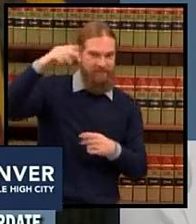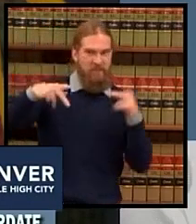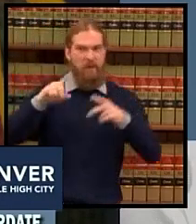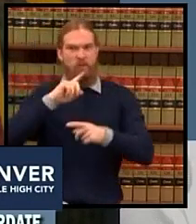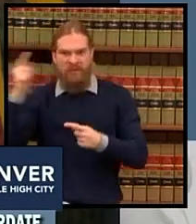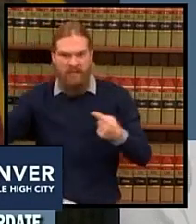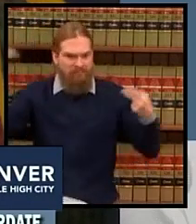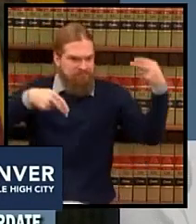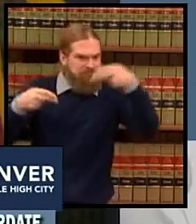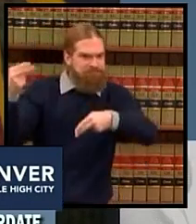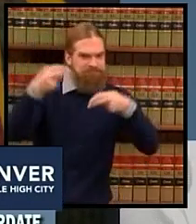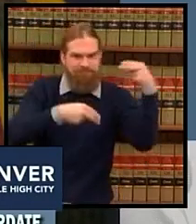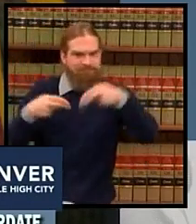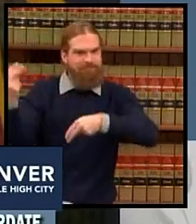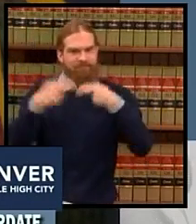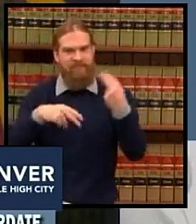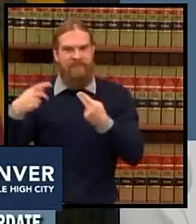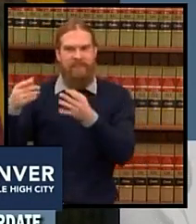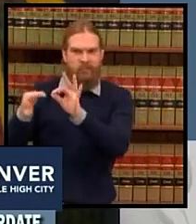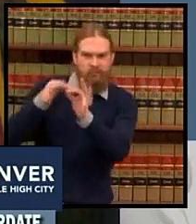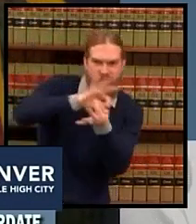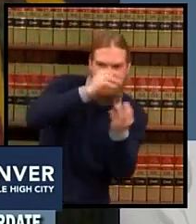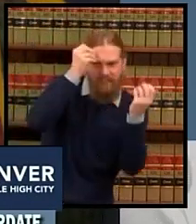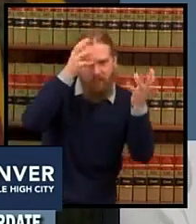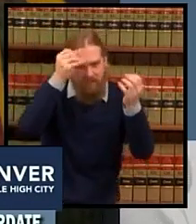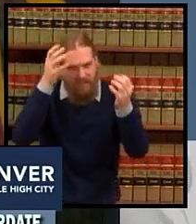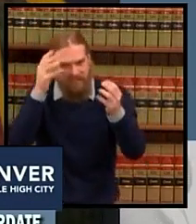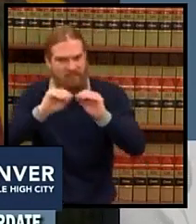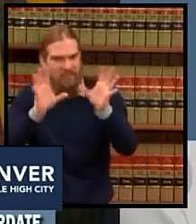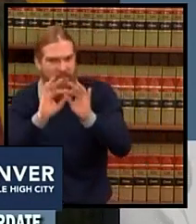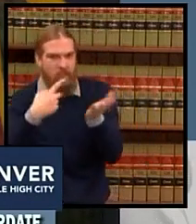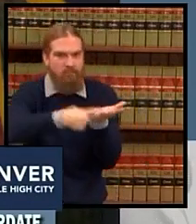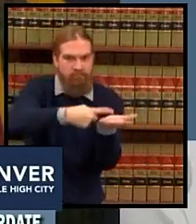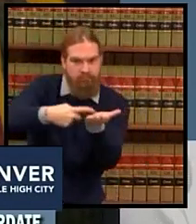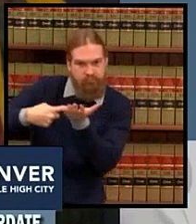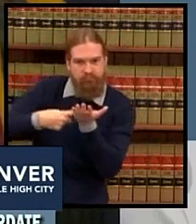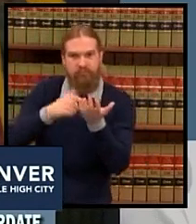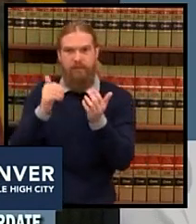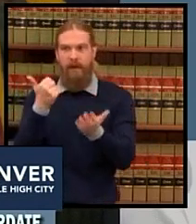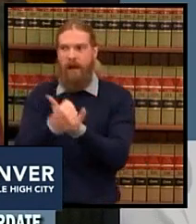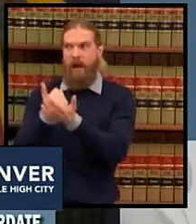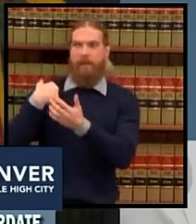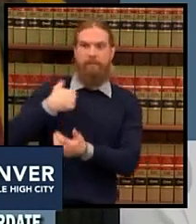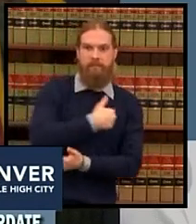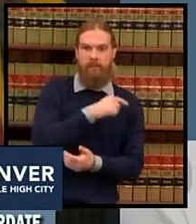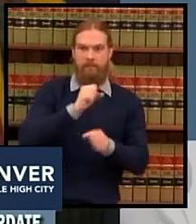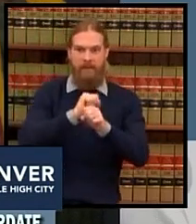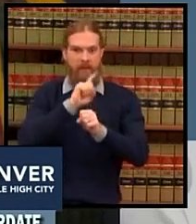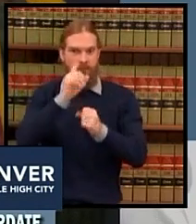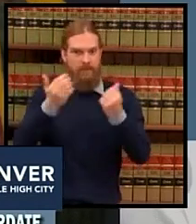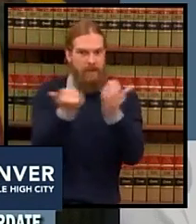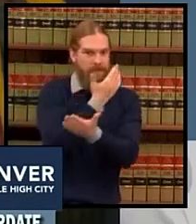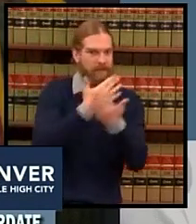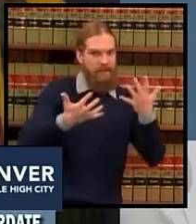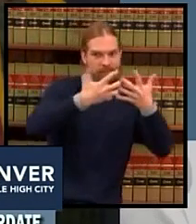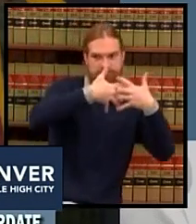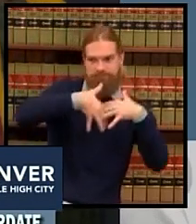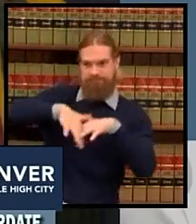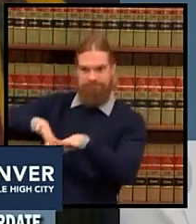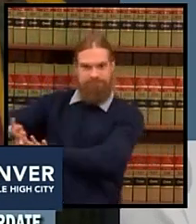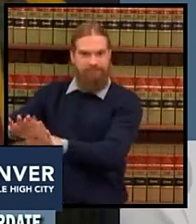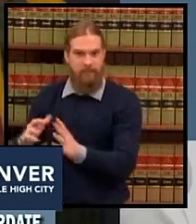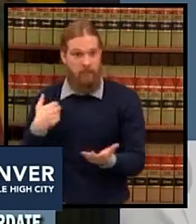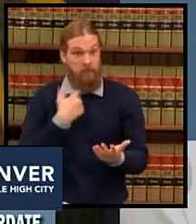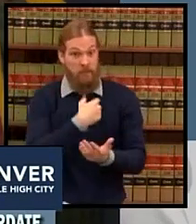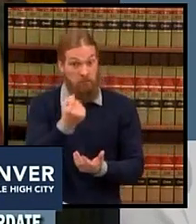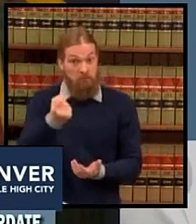and to help make all that we've been through over the last 12 months understandable, but also accessible in terms of information